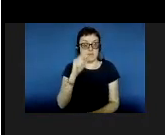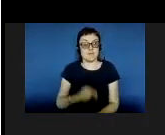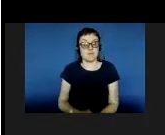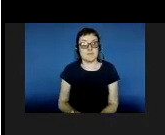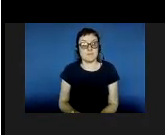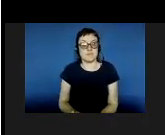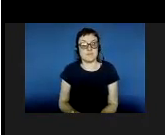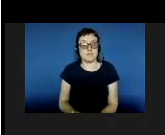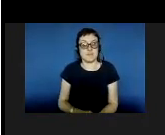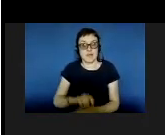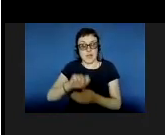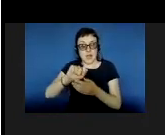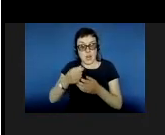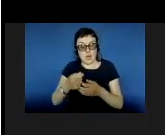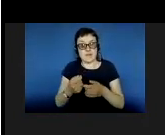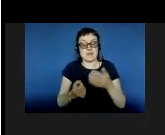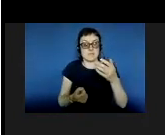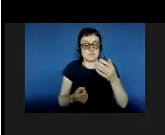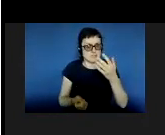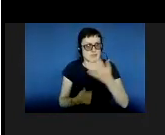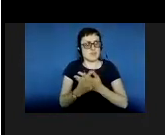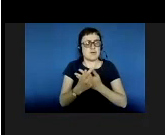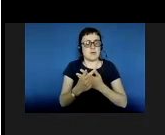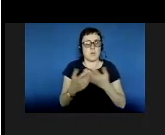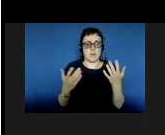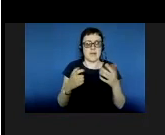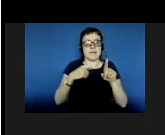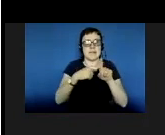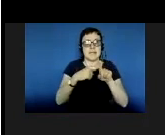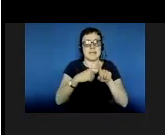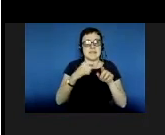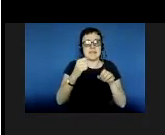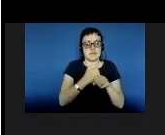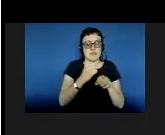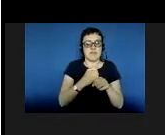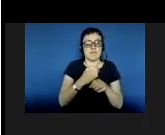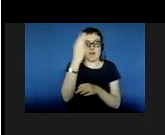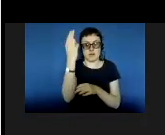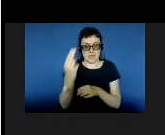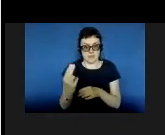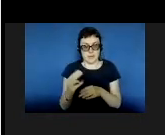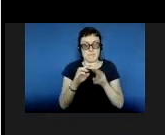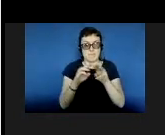And we had Unlocking the Extraordinary at Kelvin Grove Art Gallery and Projectability in Glasgow.